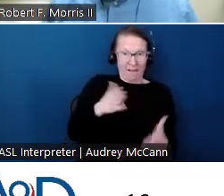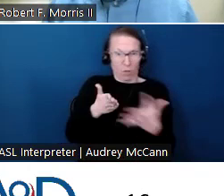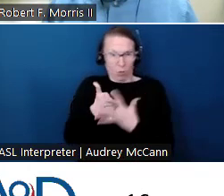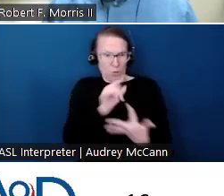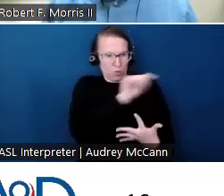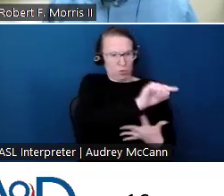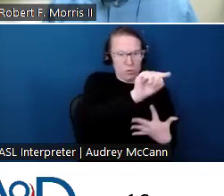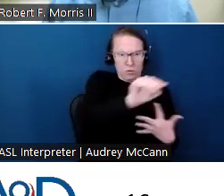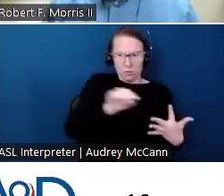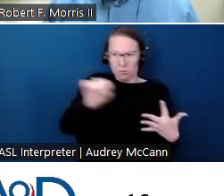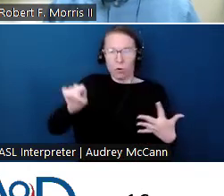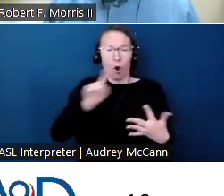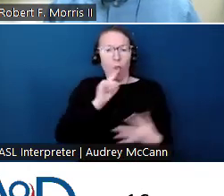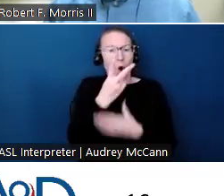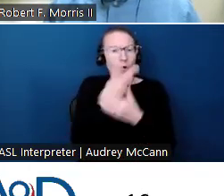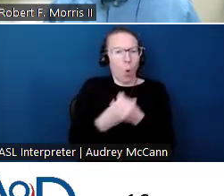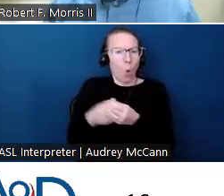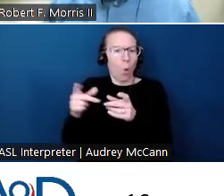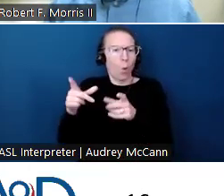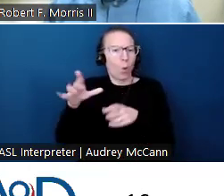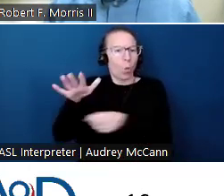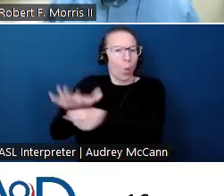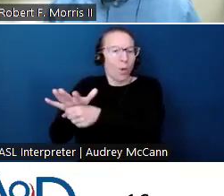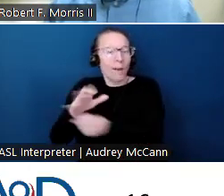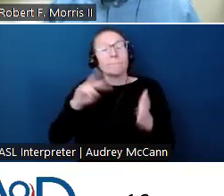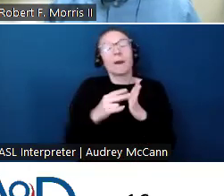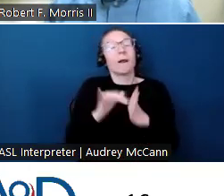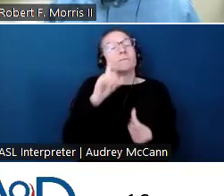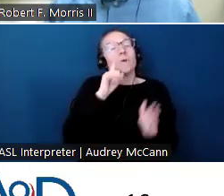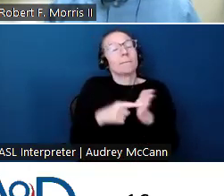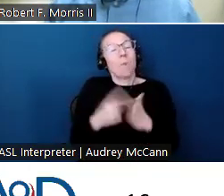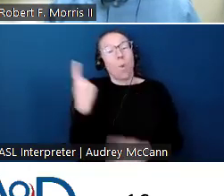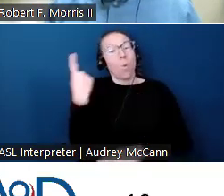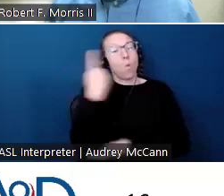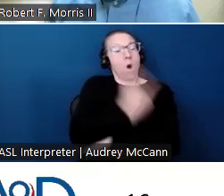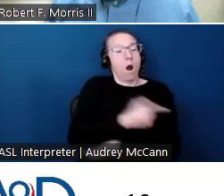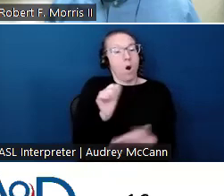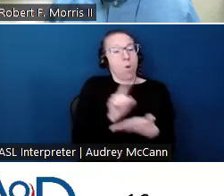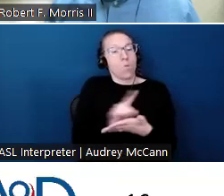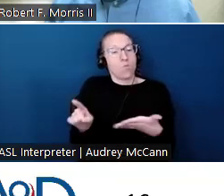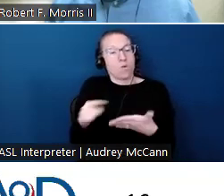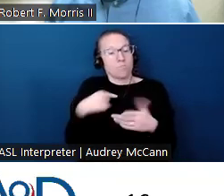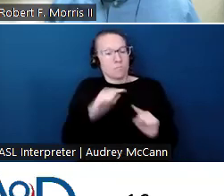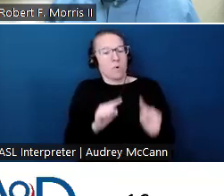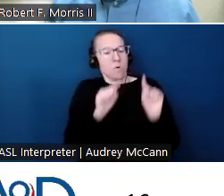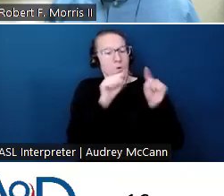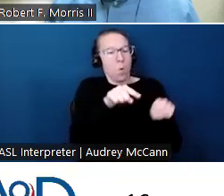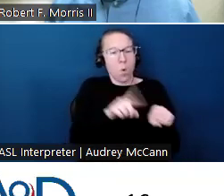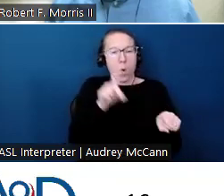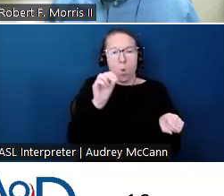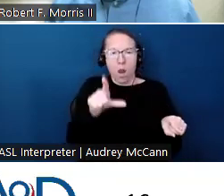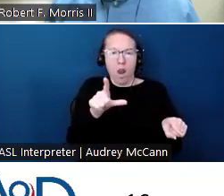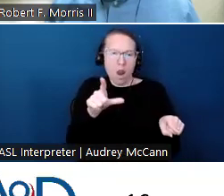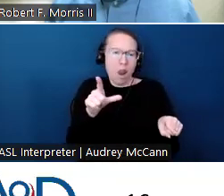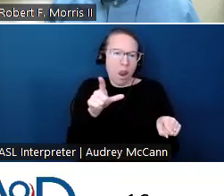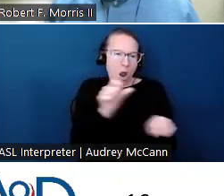are co-located. So for example, one day a week I go to the Department of Labor Career Center.